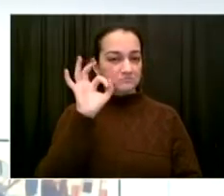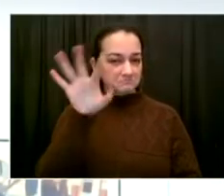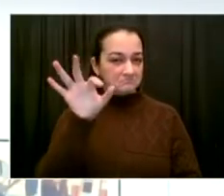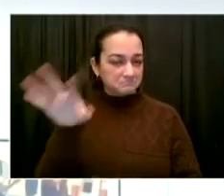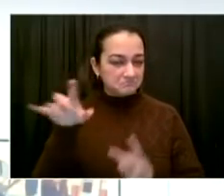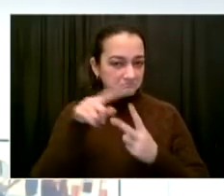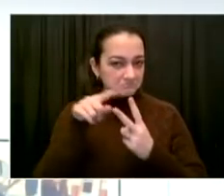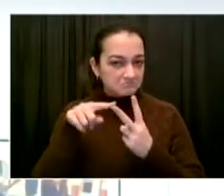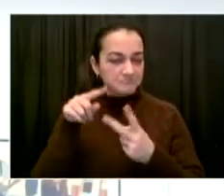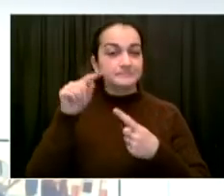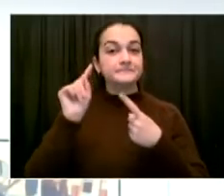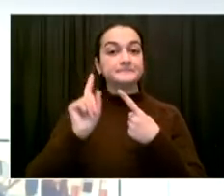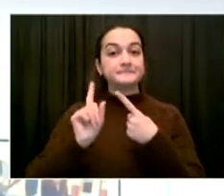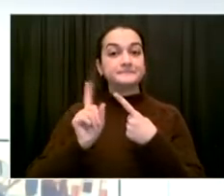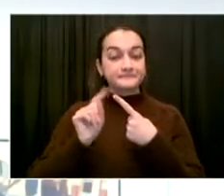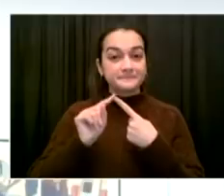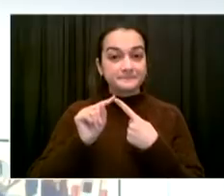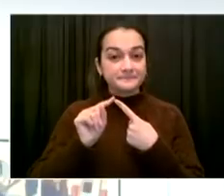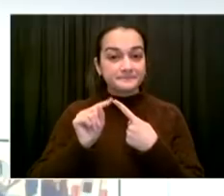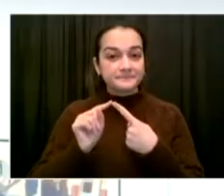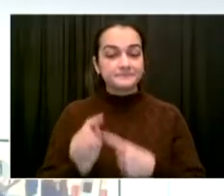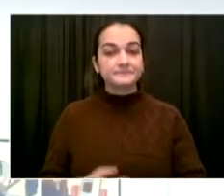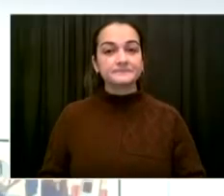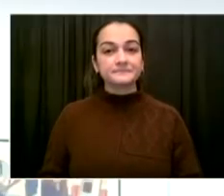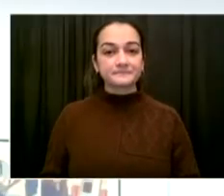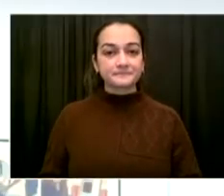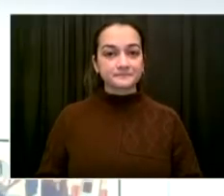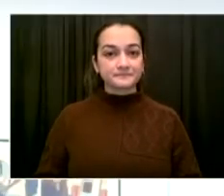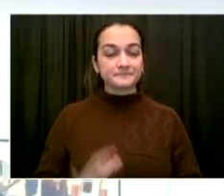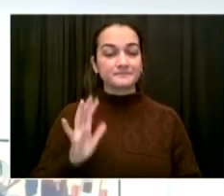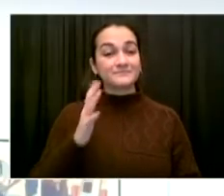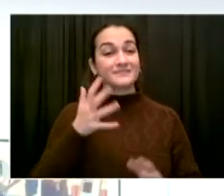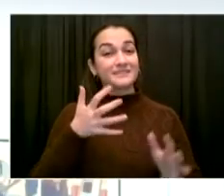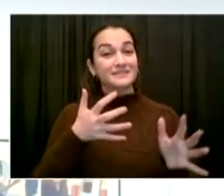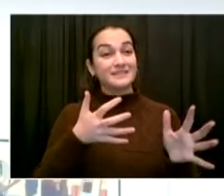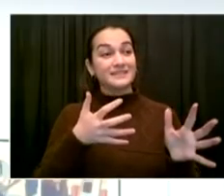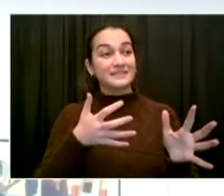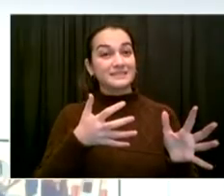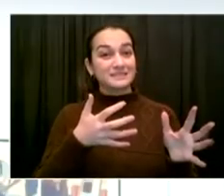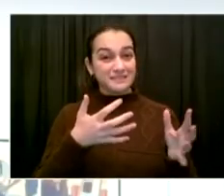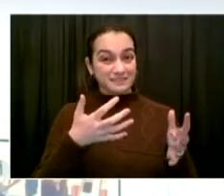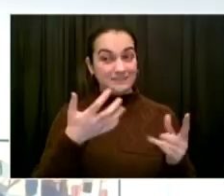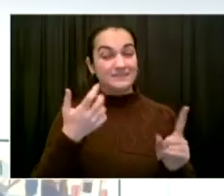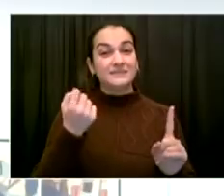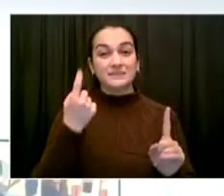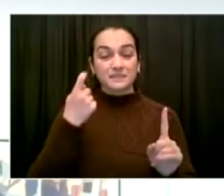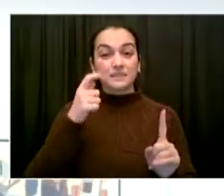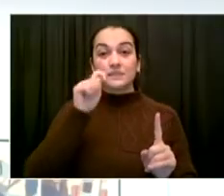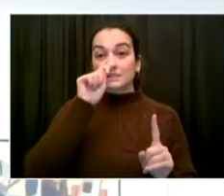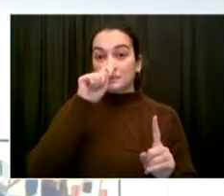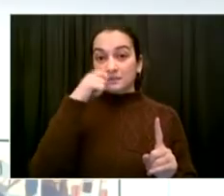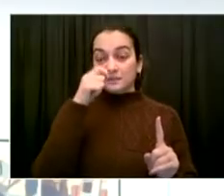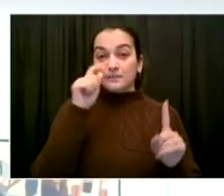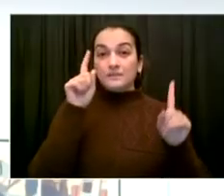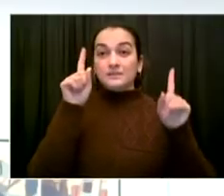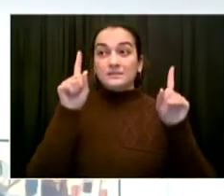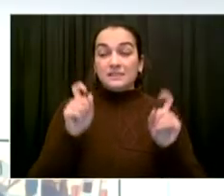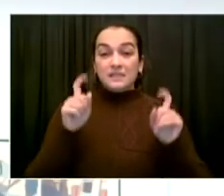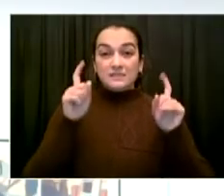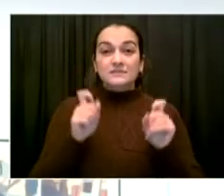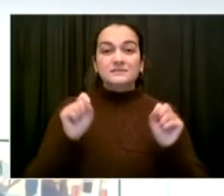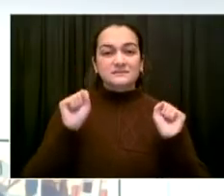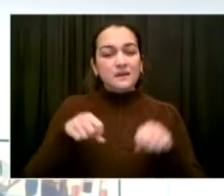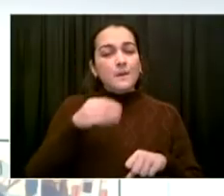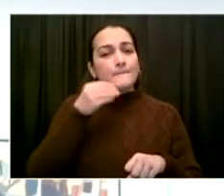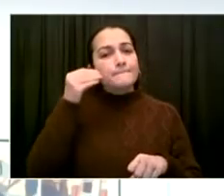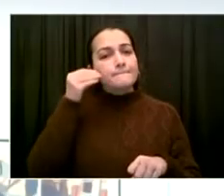just the emphasis on the rapid self-test or rapid home kits, which you'll see continue to grow over the course of